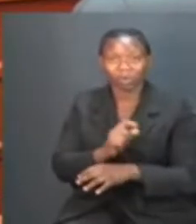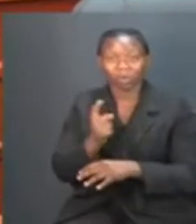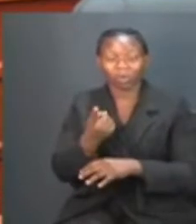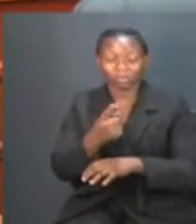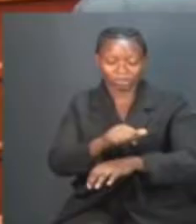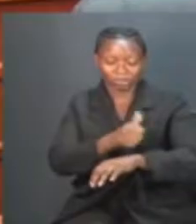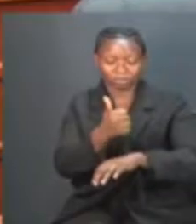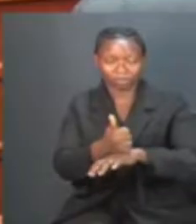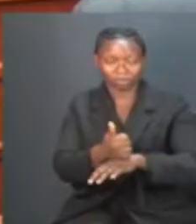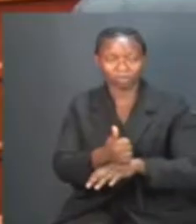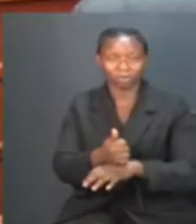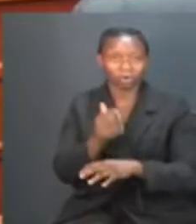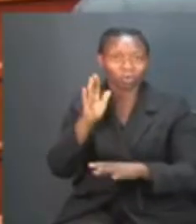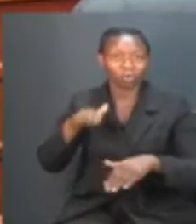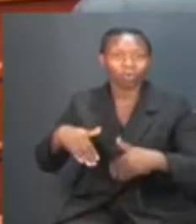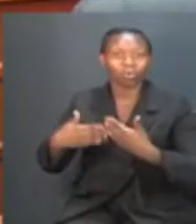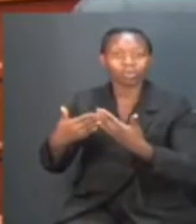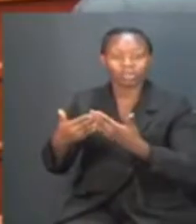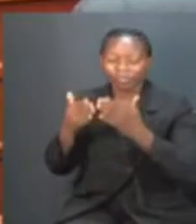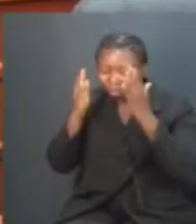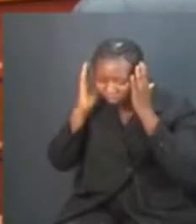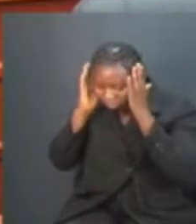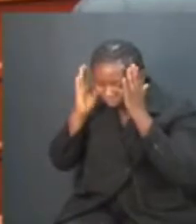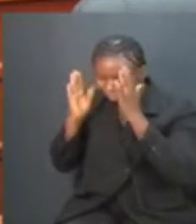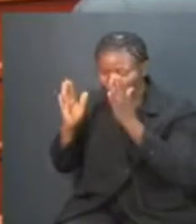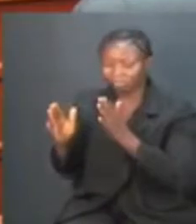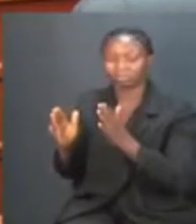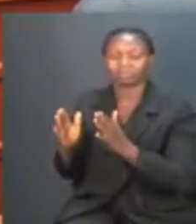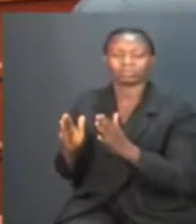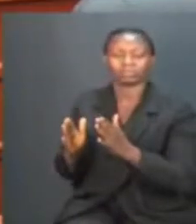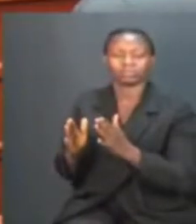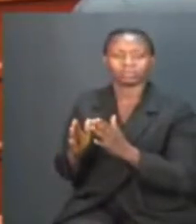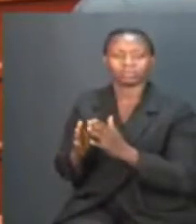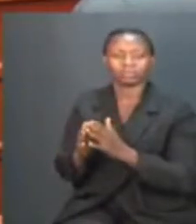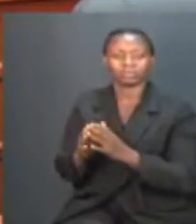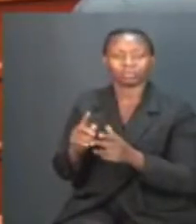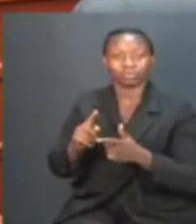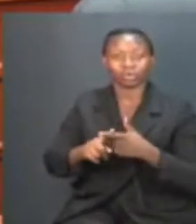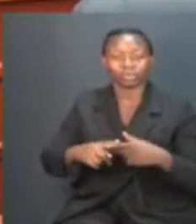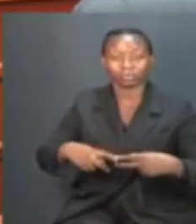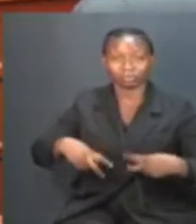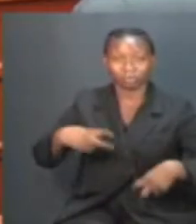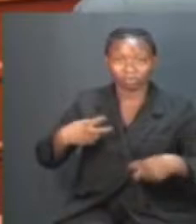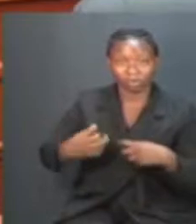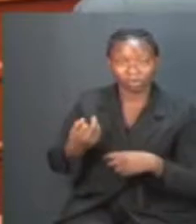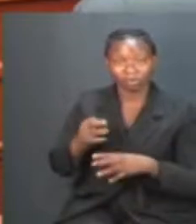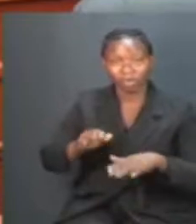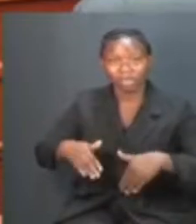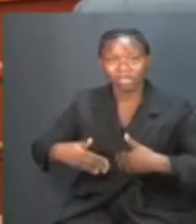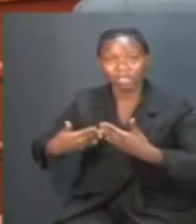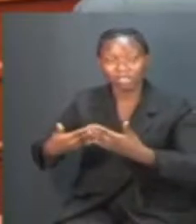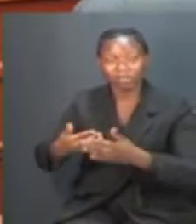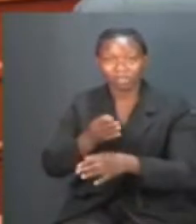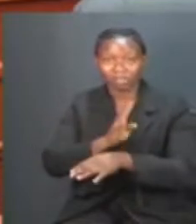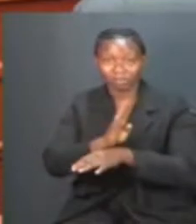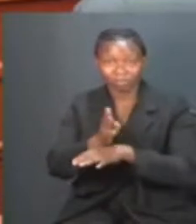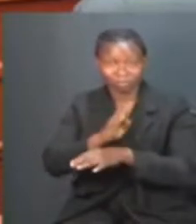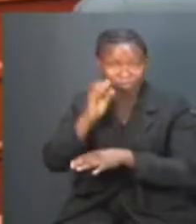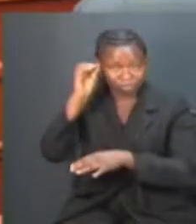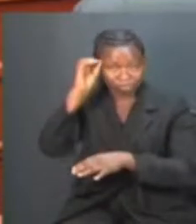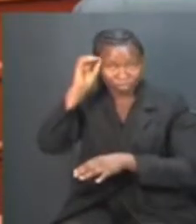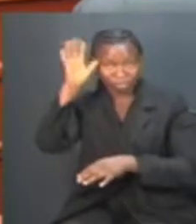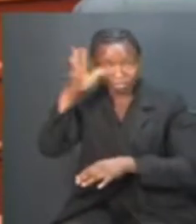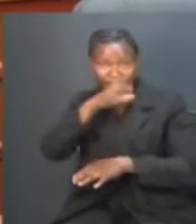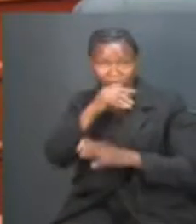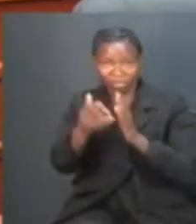established, will give attention to the issue of providing entrepreneurial training and